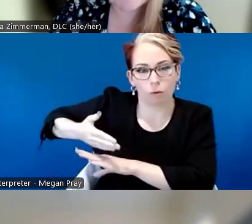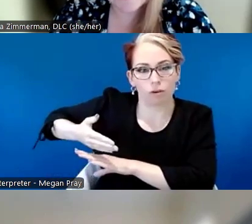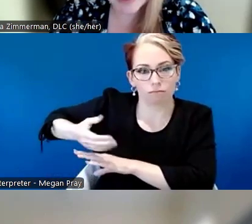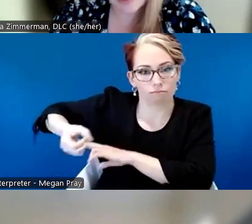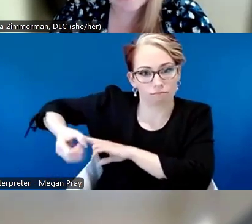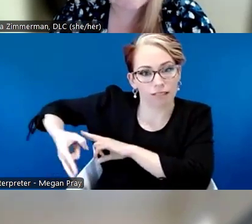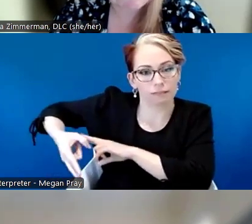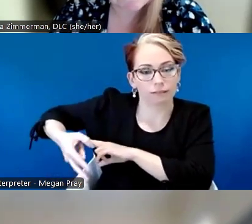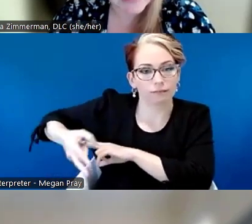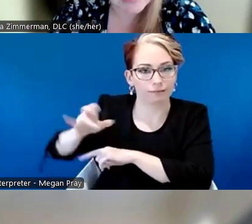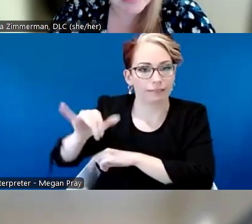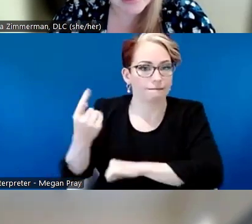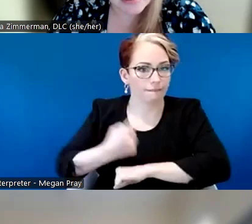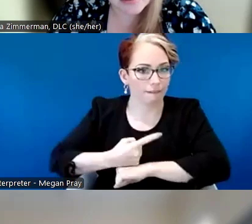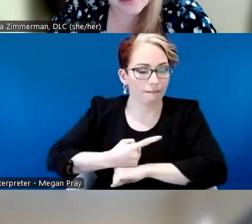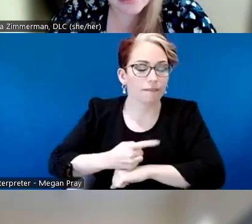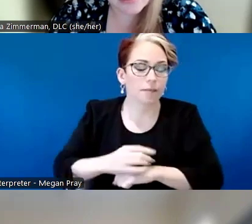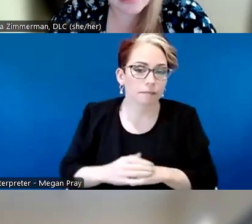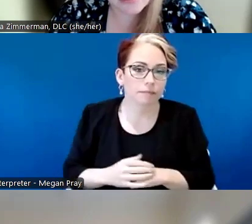online.